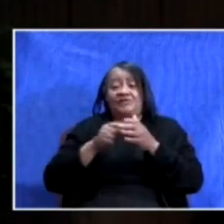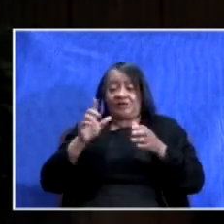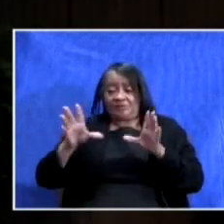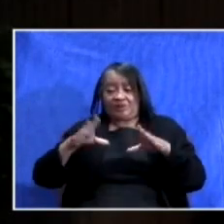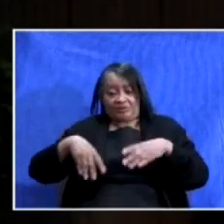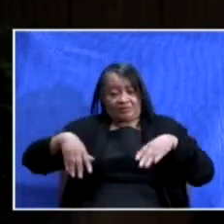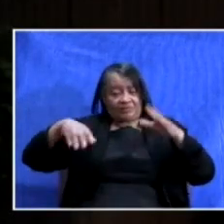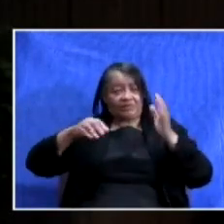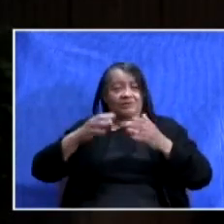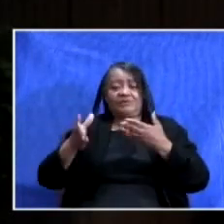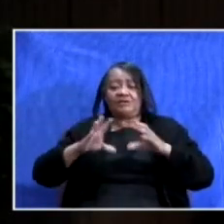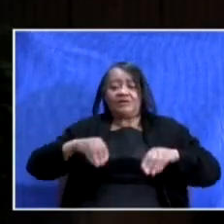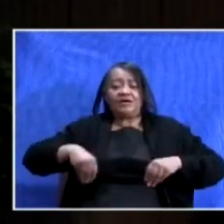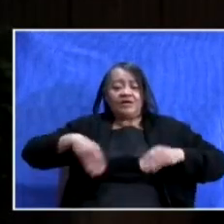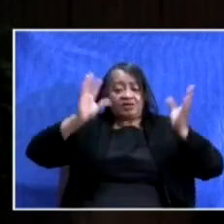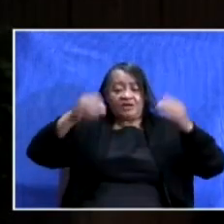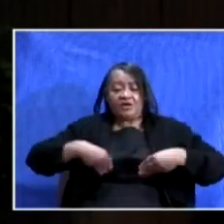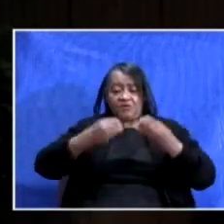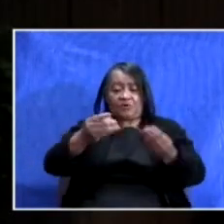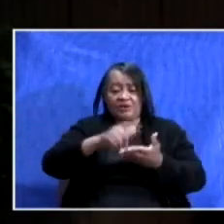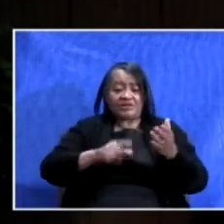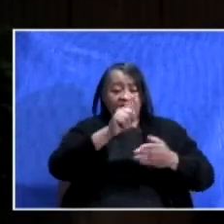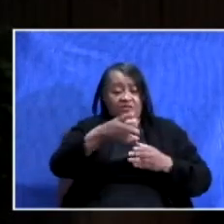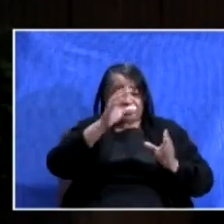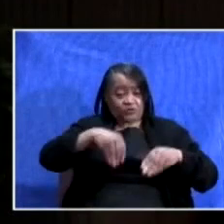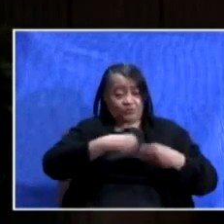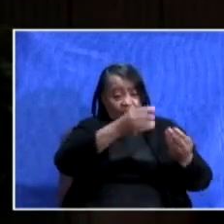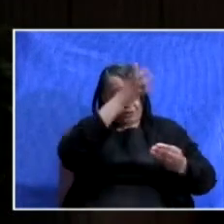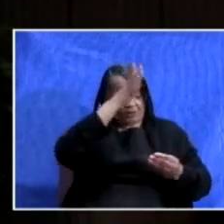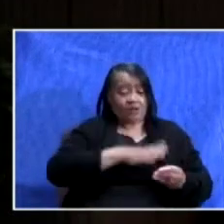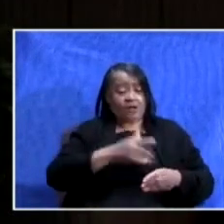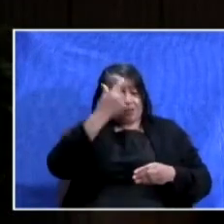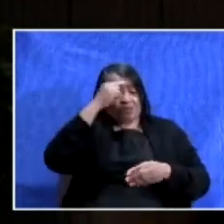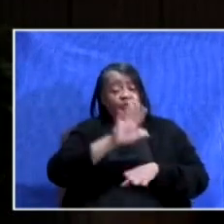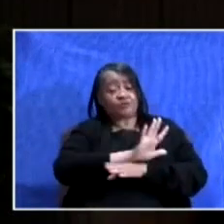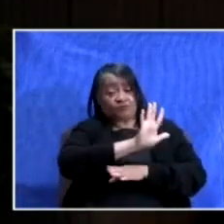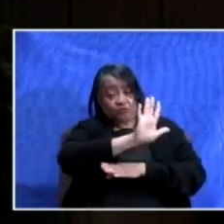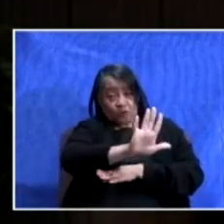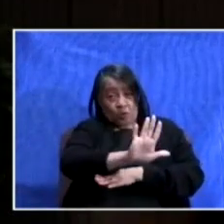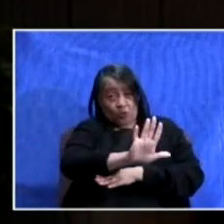and give up whatever you need because of your